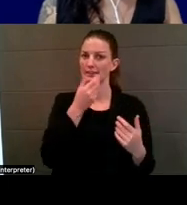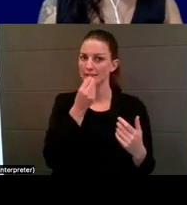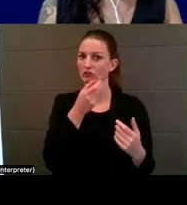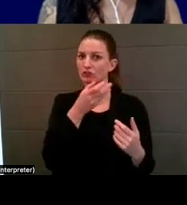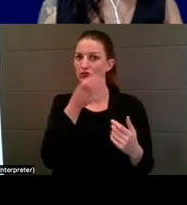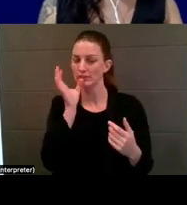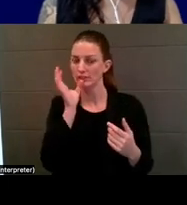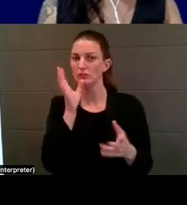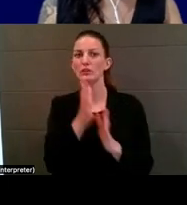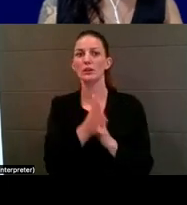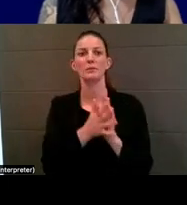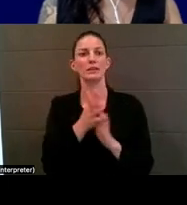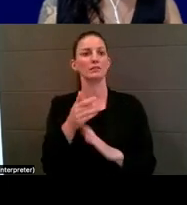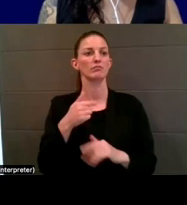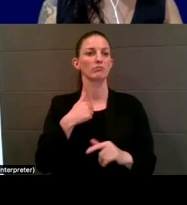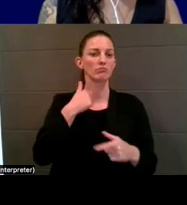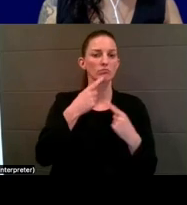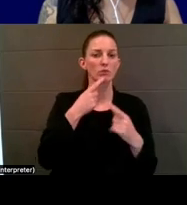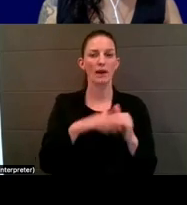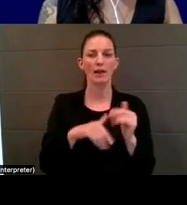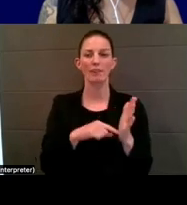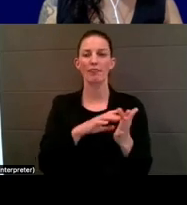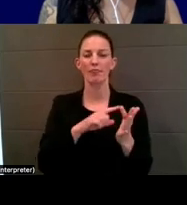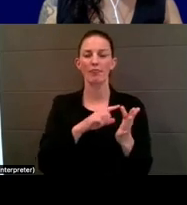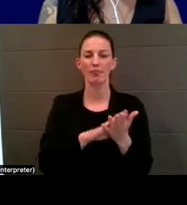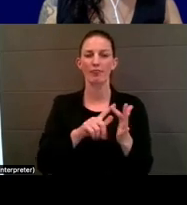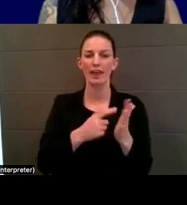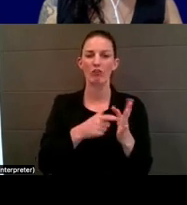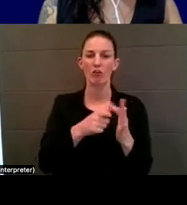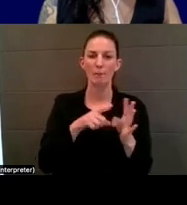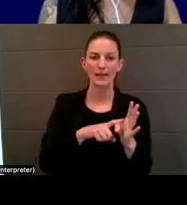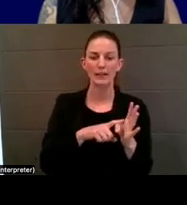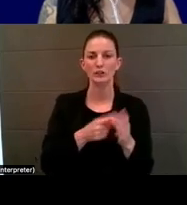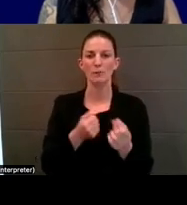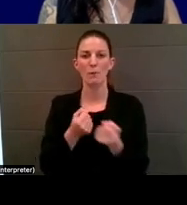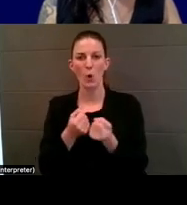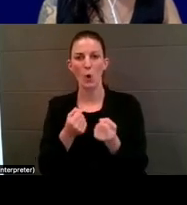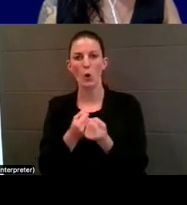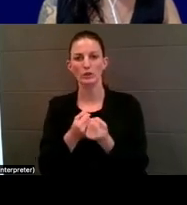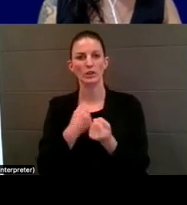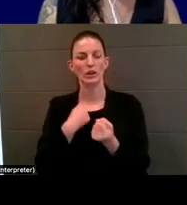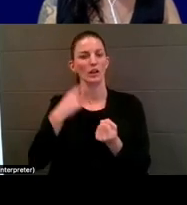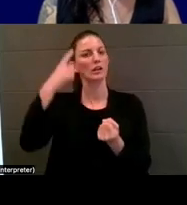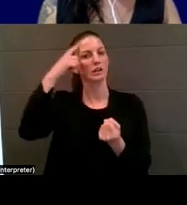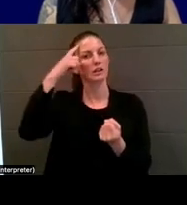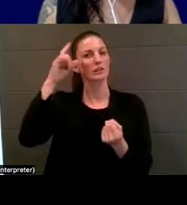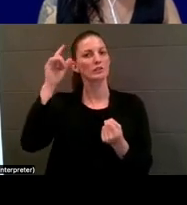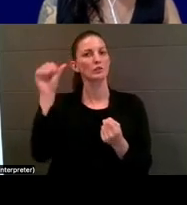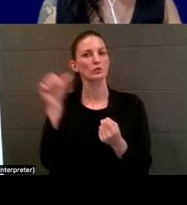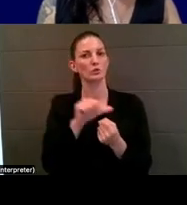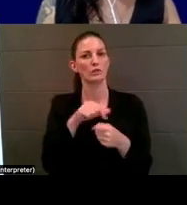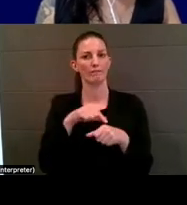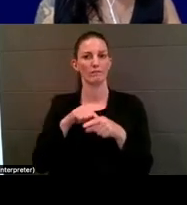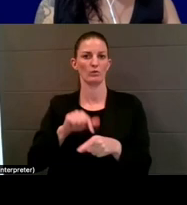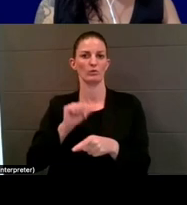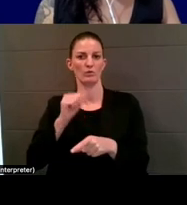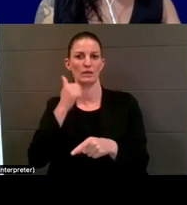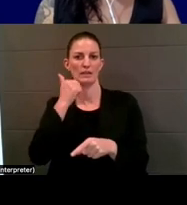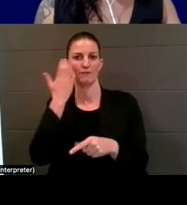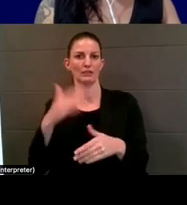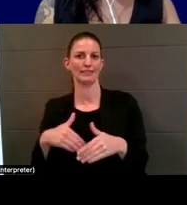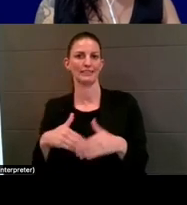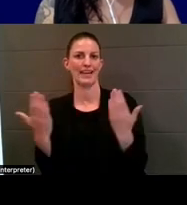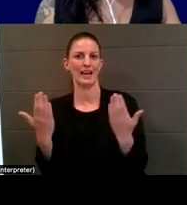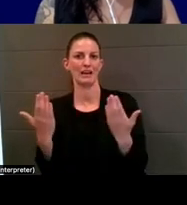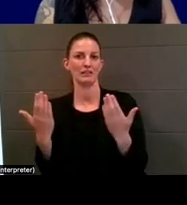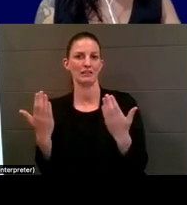discuss therapy and support and key strategies, these, I believe, should fit within your everyday as